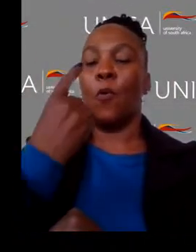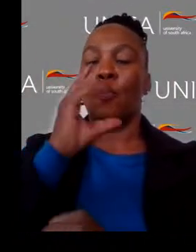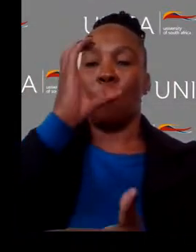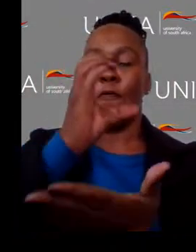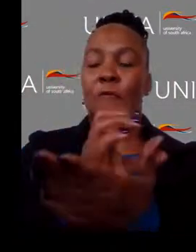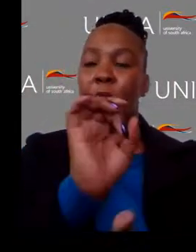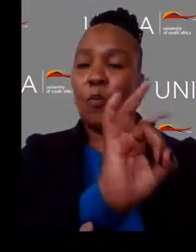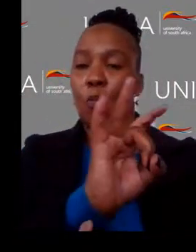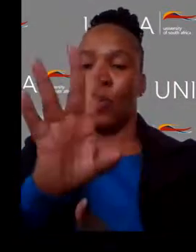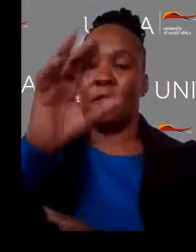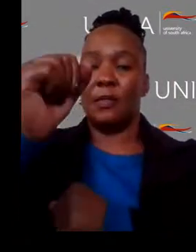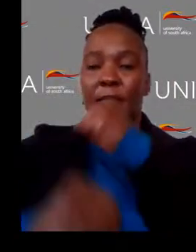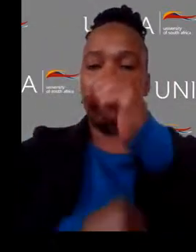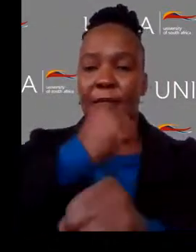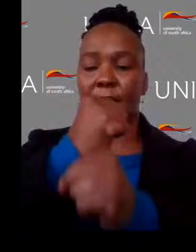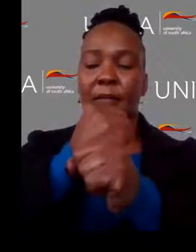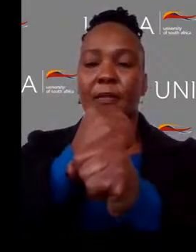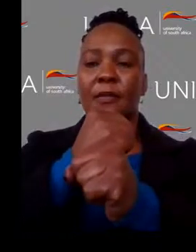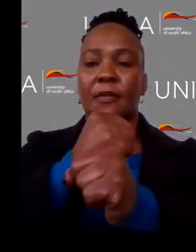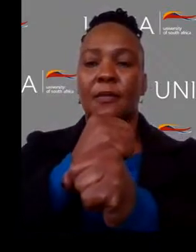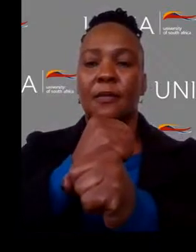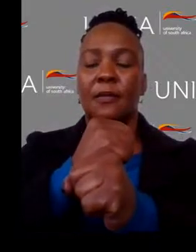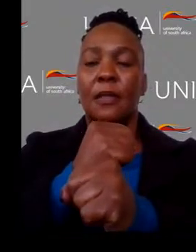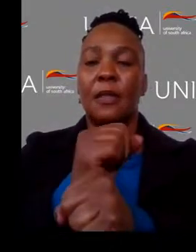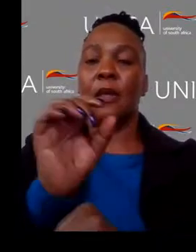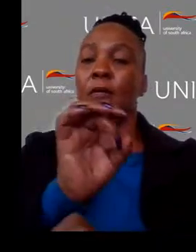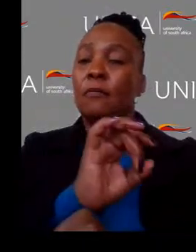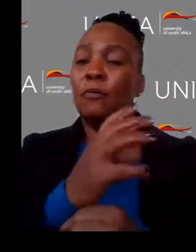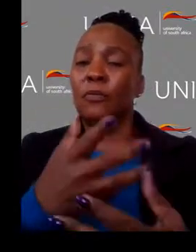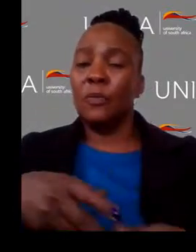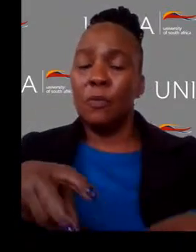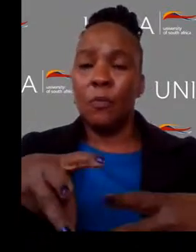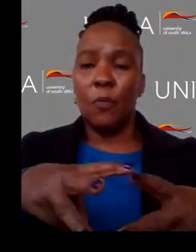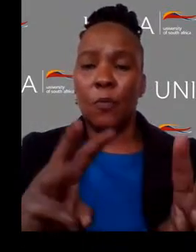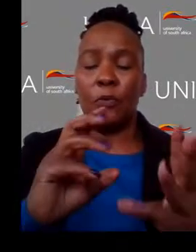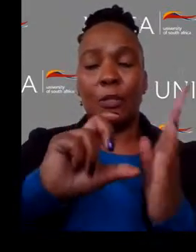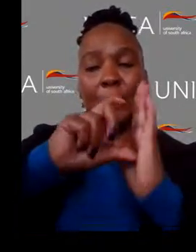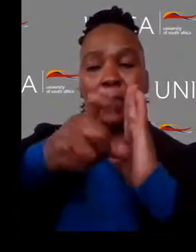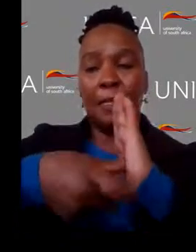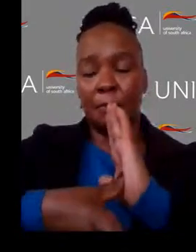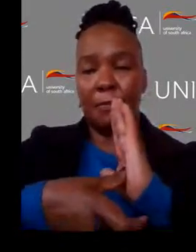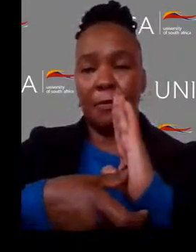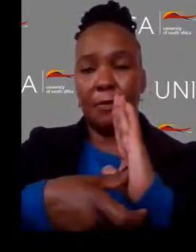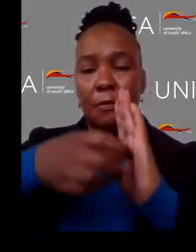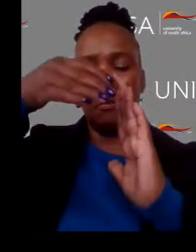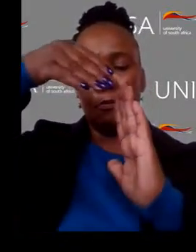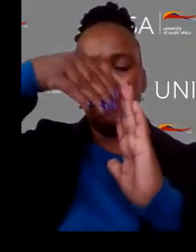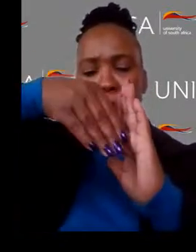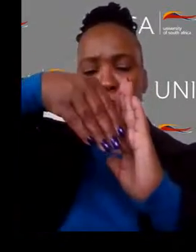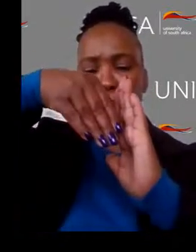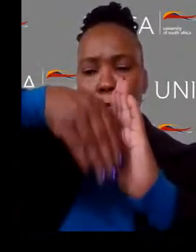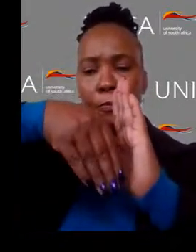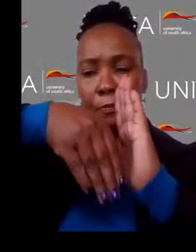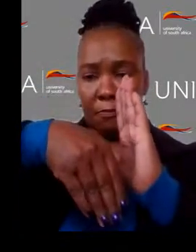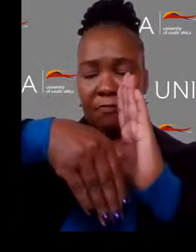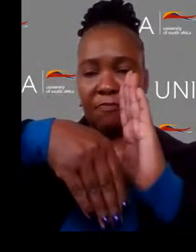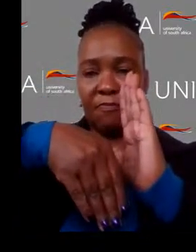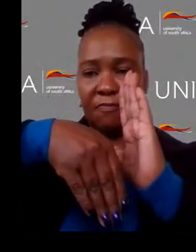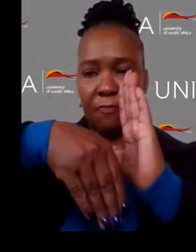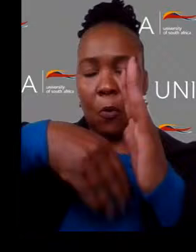year. And in cases whereby your disability deteriorate or